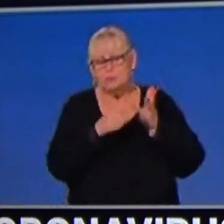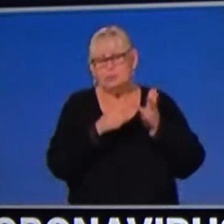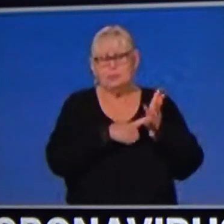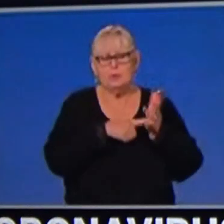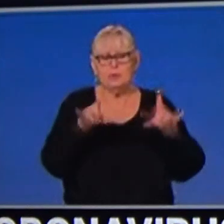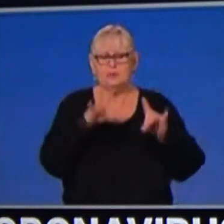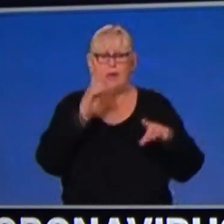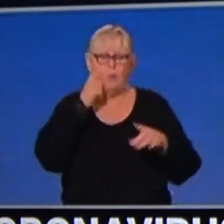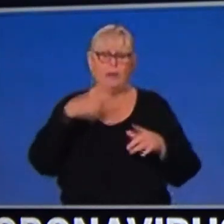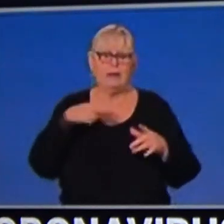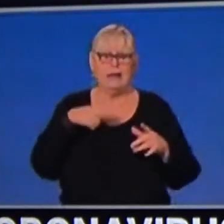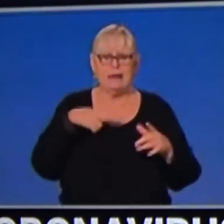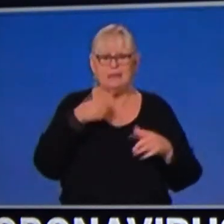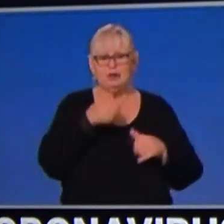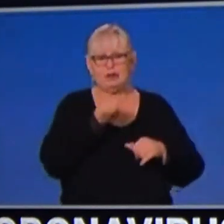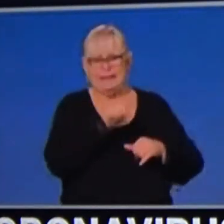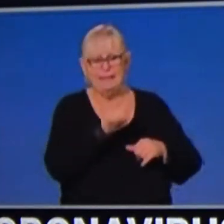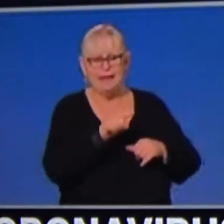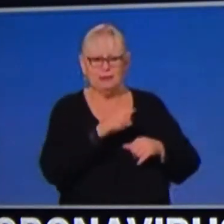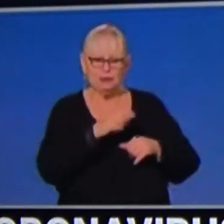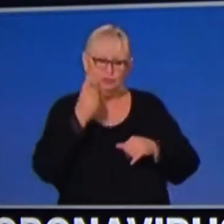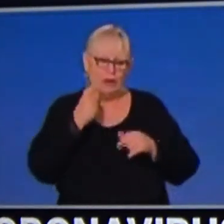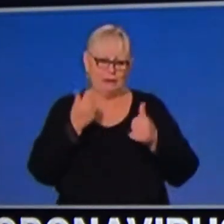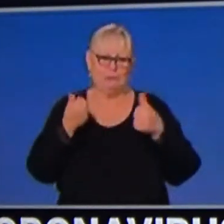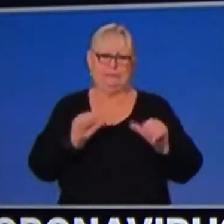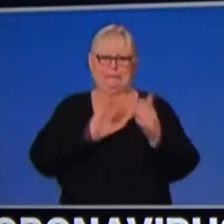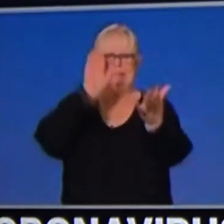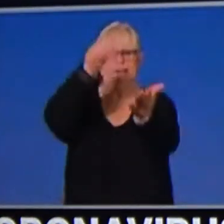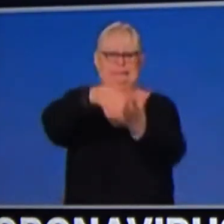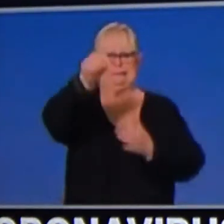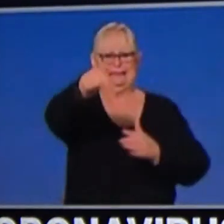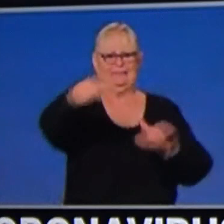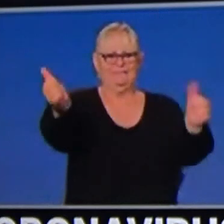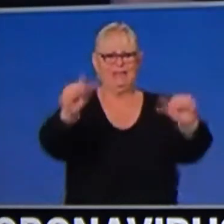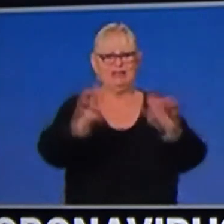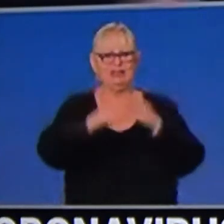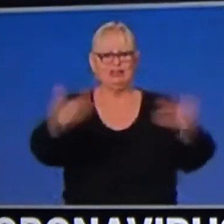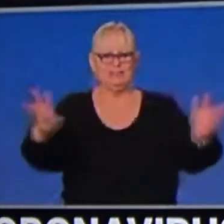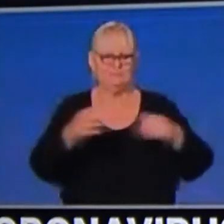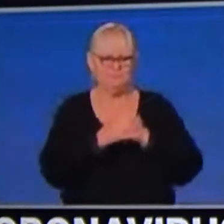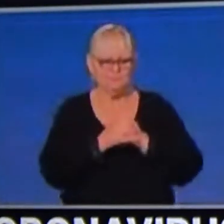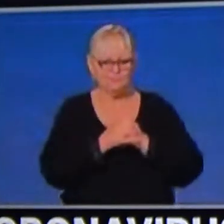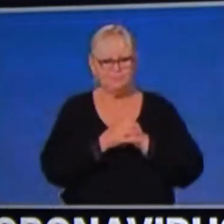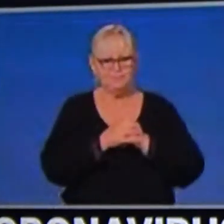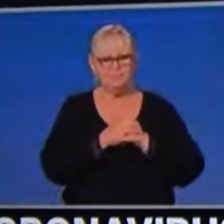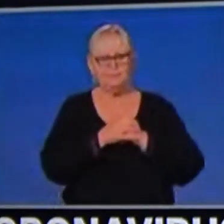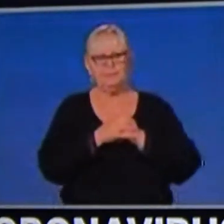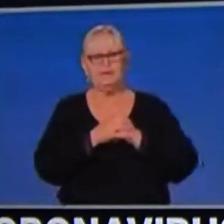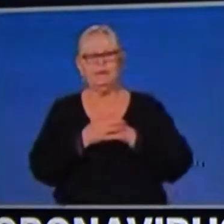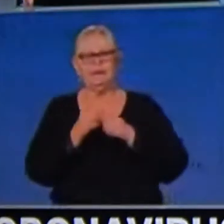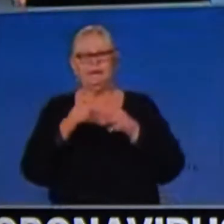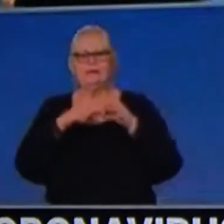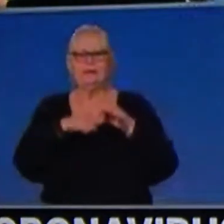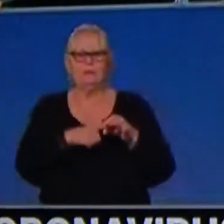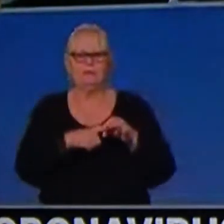need if we're to pursue the road out of this that we would like to pursue. We'll go right at the back and then we'll come back to you. Prime Minister, in